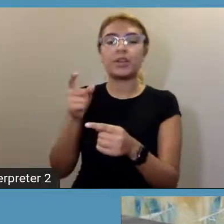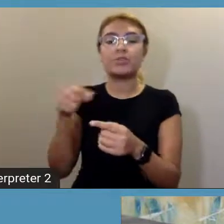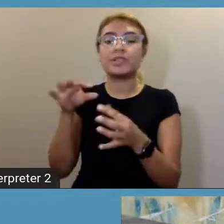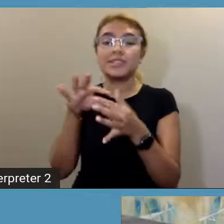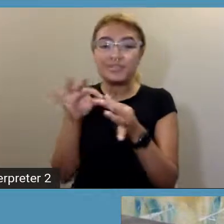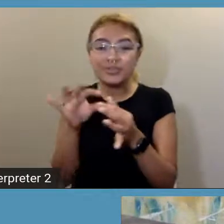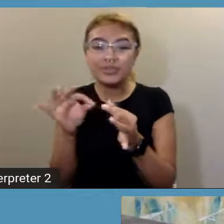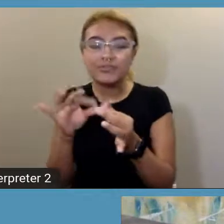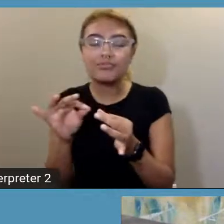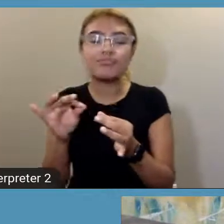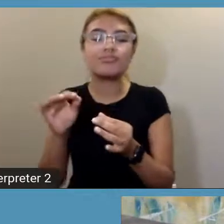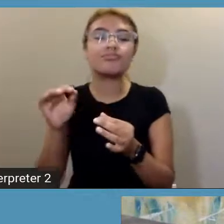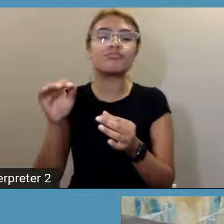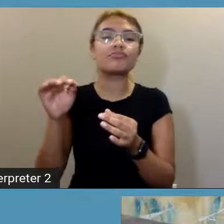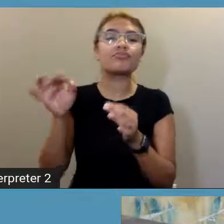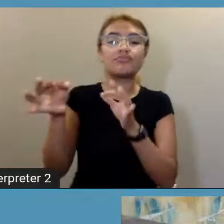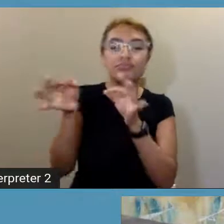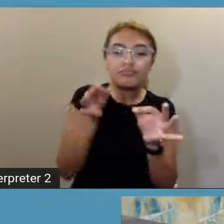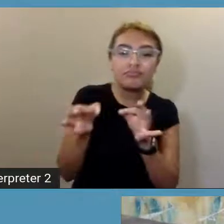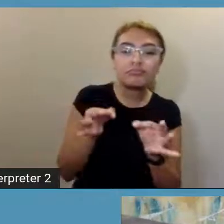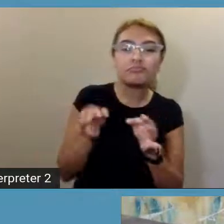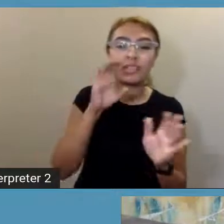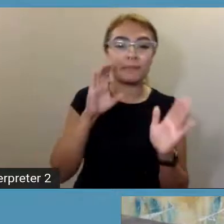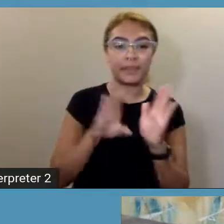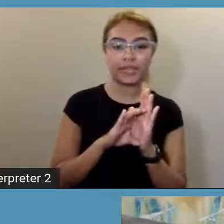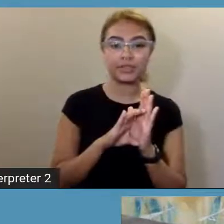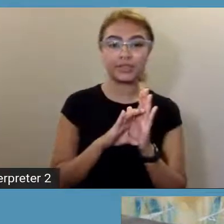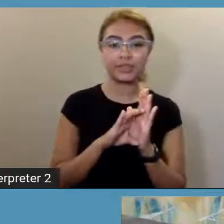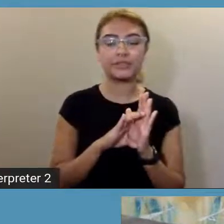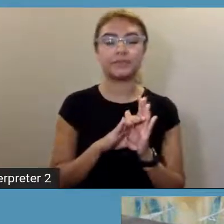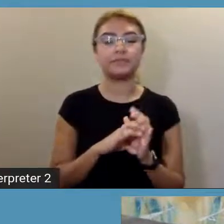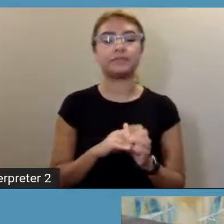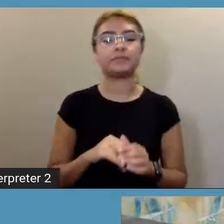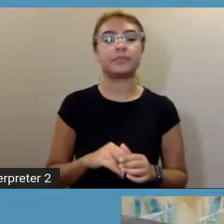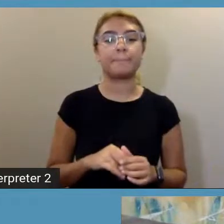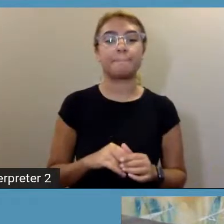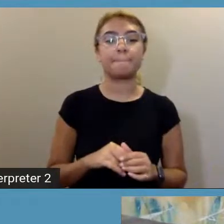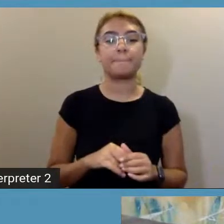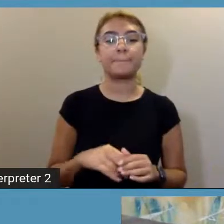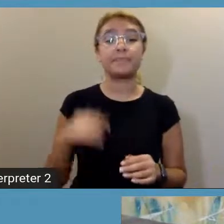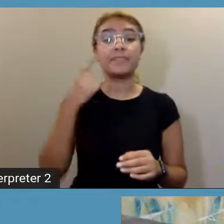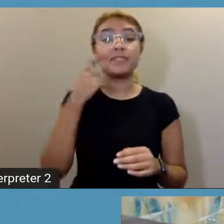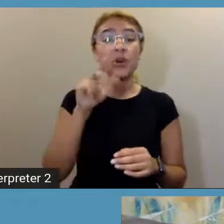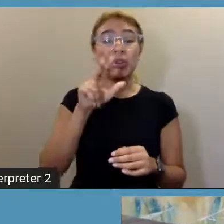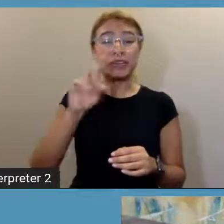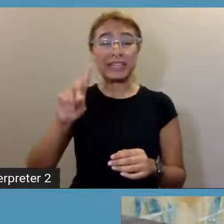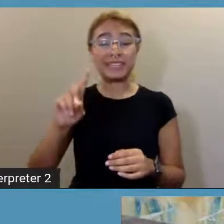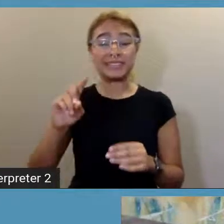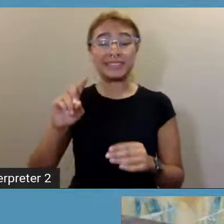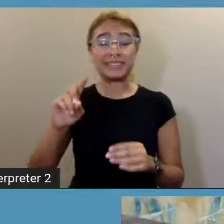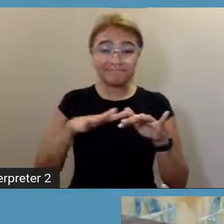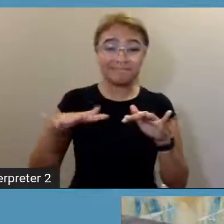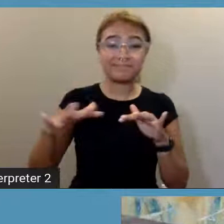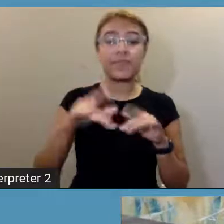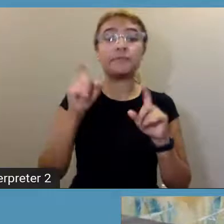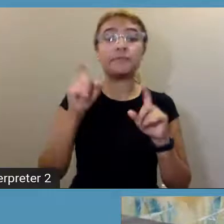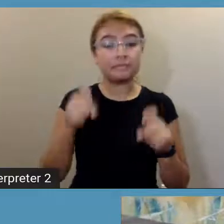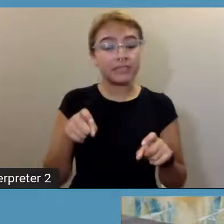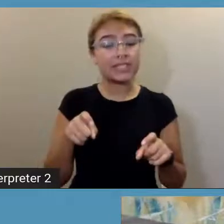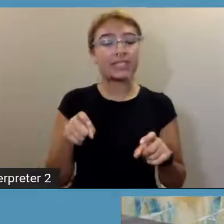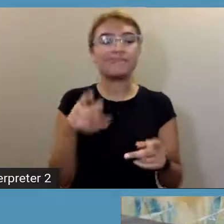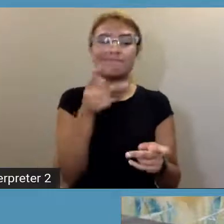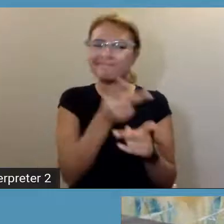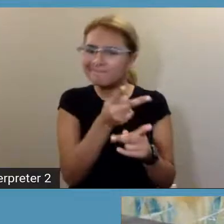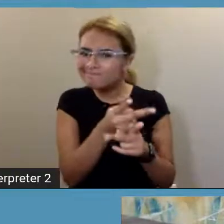now, the technology has gotten to a point that it almost runs itself. But for 3D spaces, you have to be